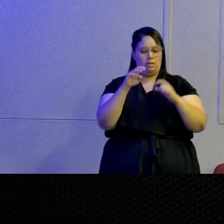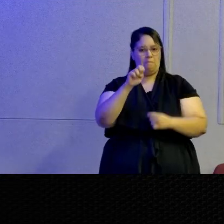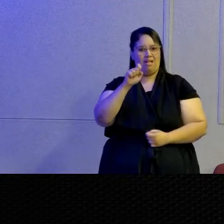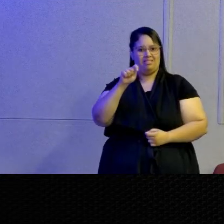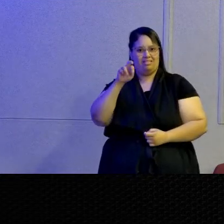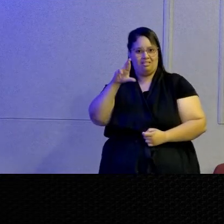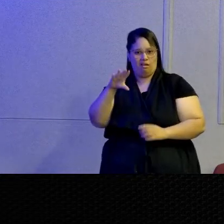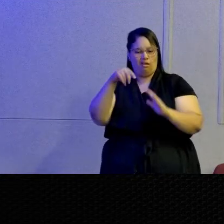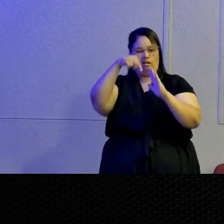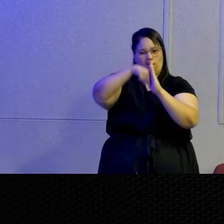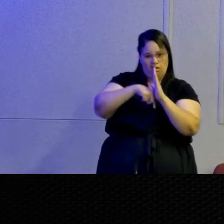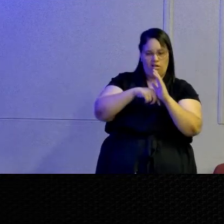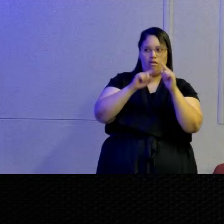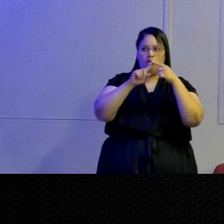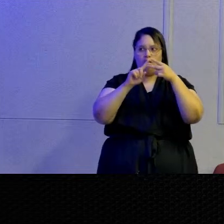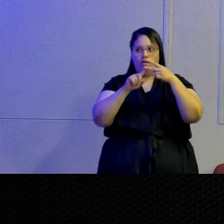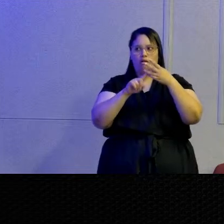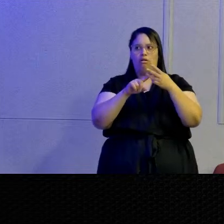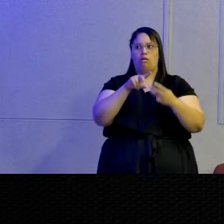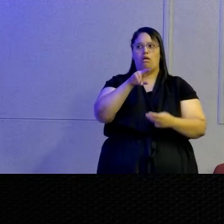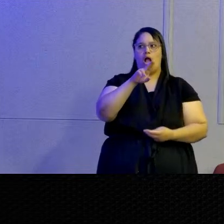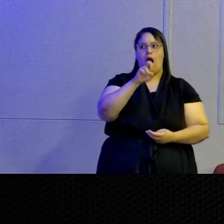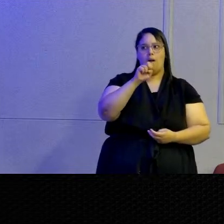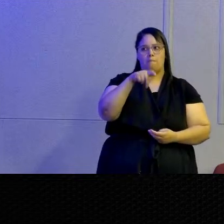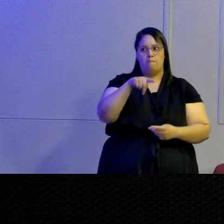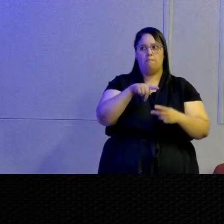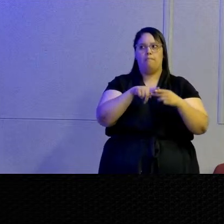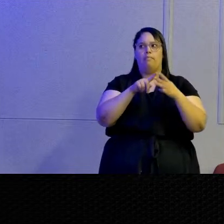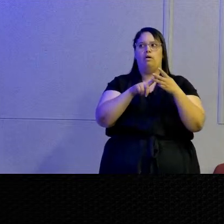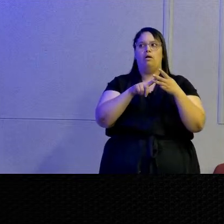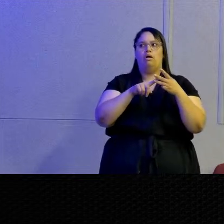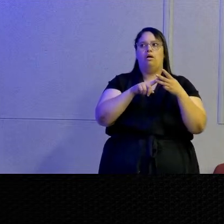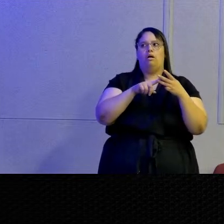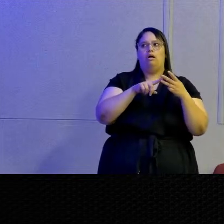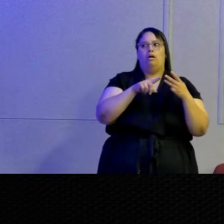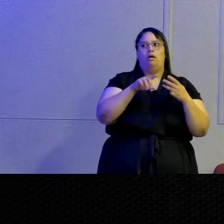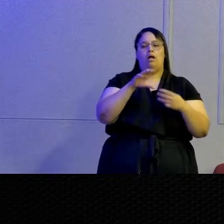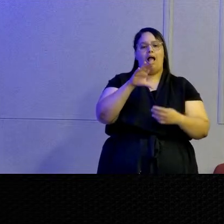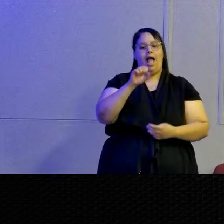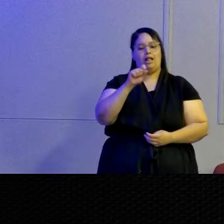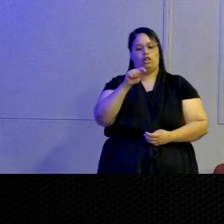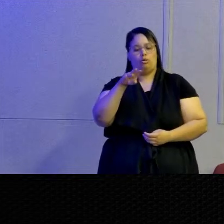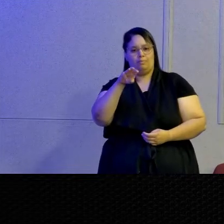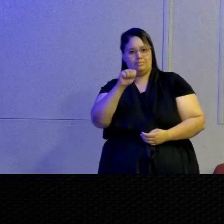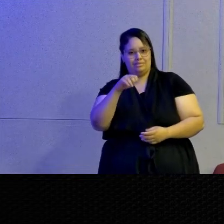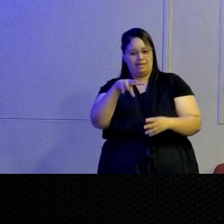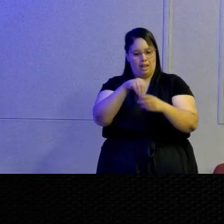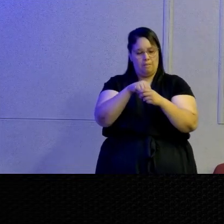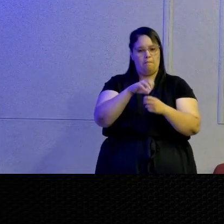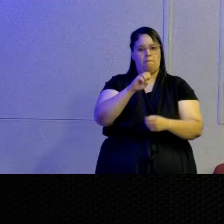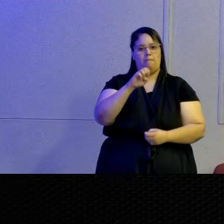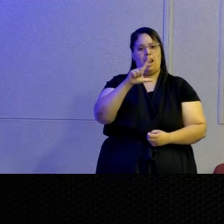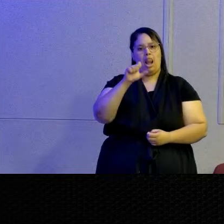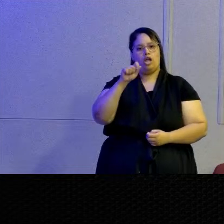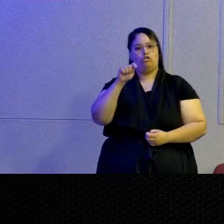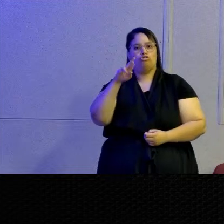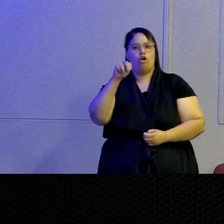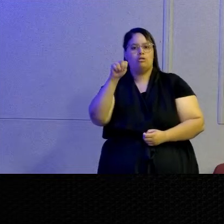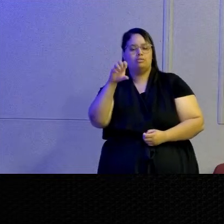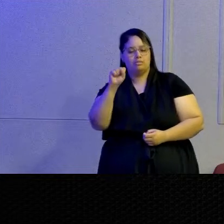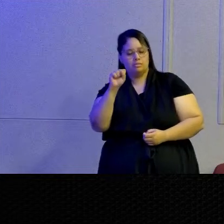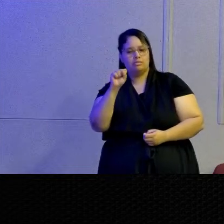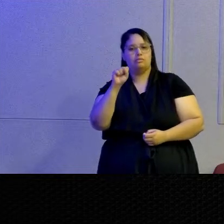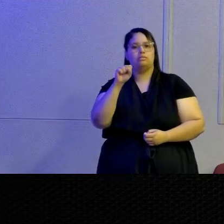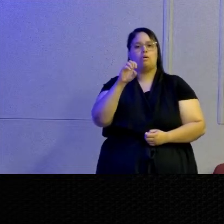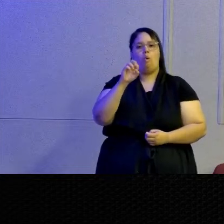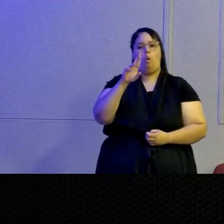the quarks that make up nuclei, that make up cores of atoms, the electron, which orbits